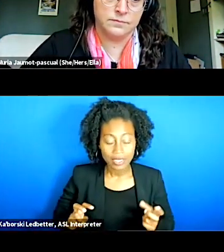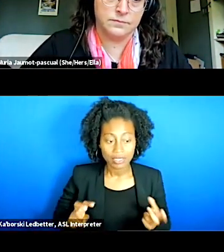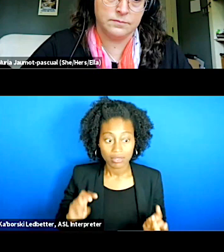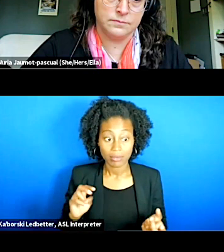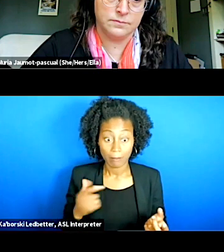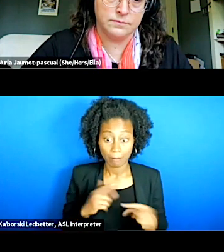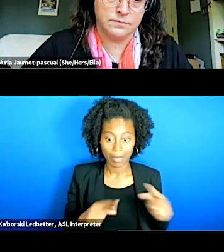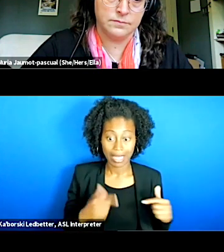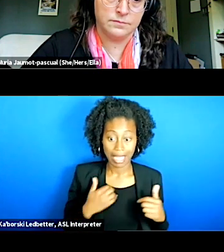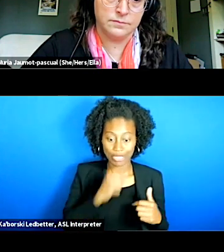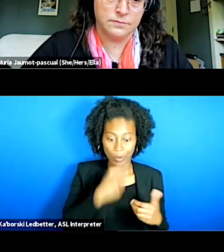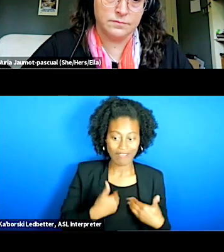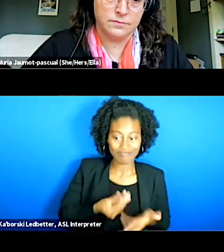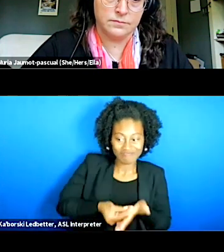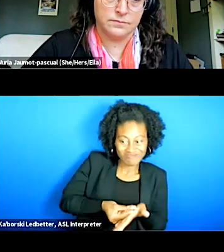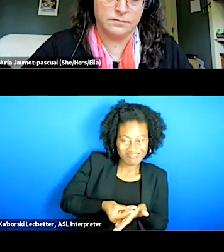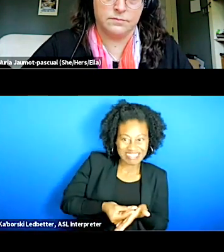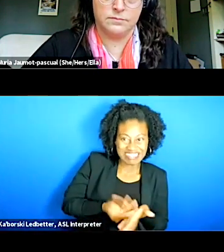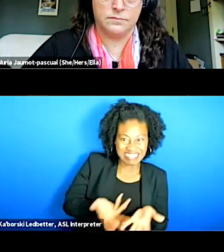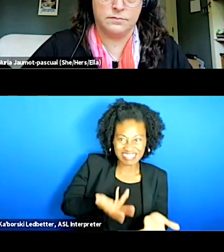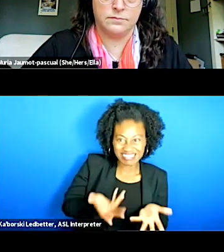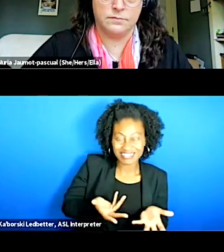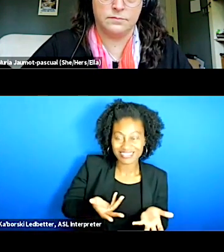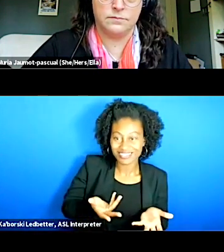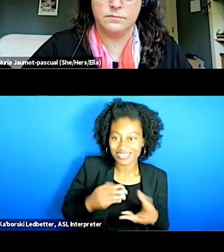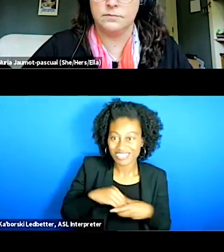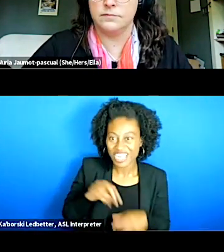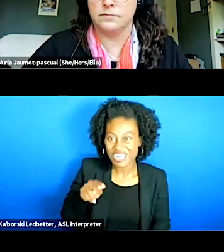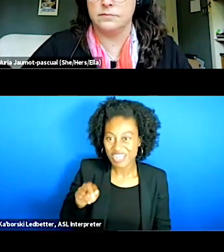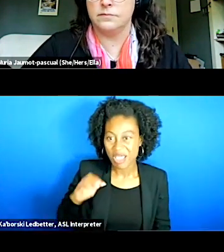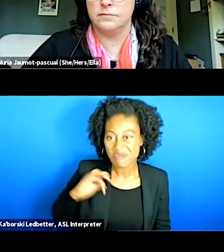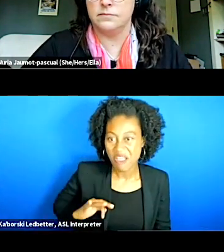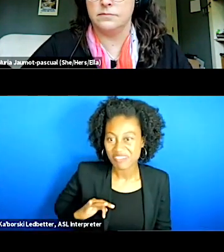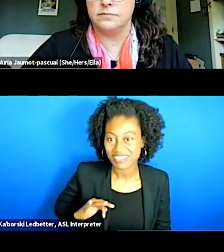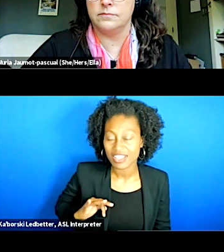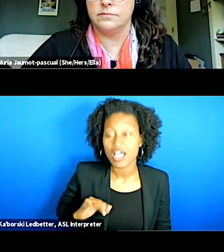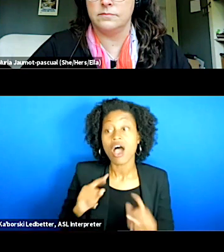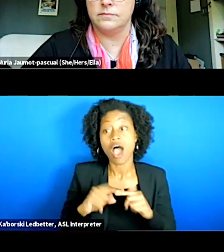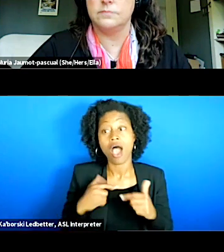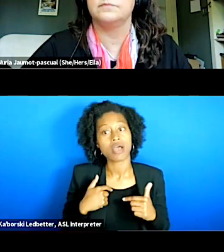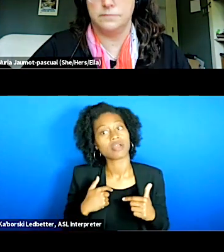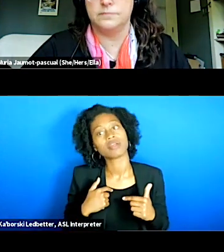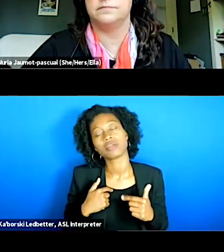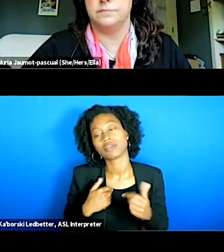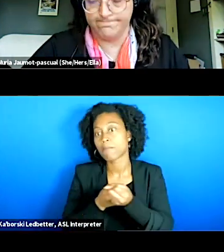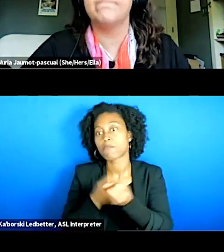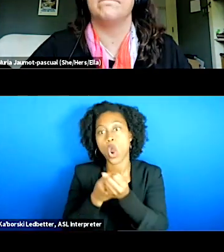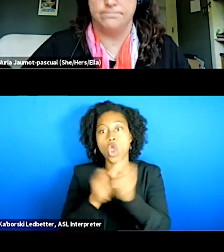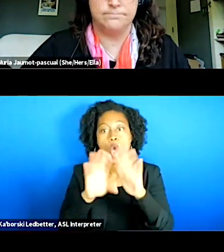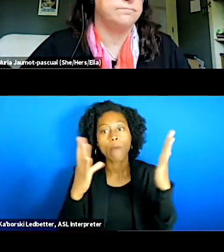nonprofit. I have, over the years, become a big proponent of open access